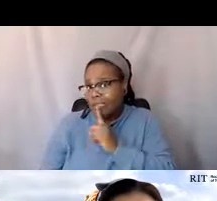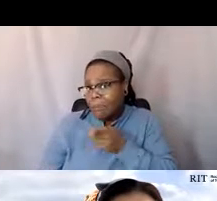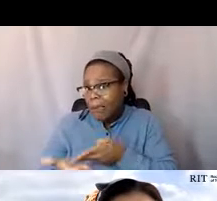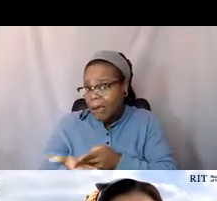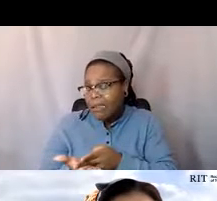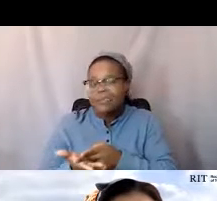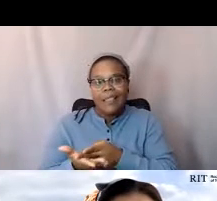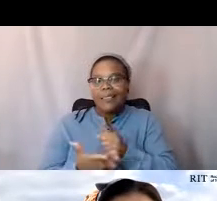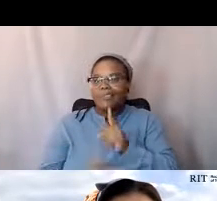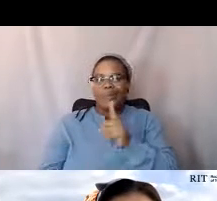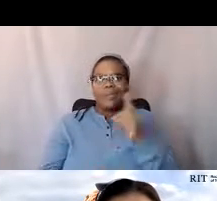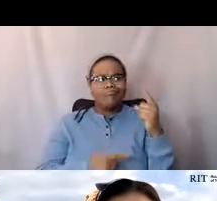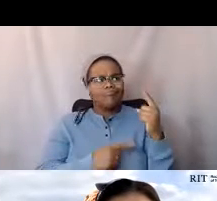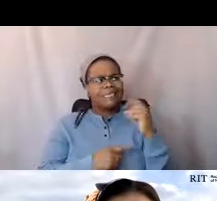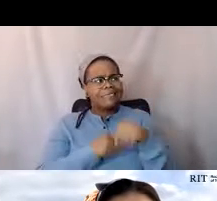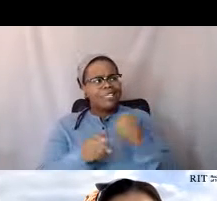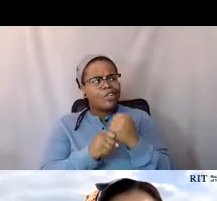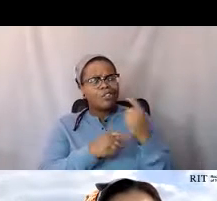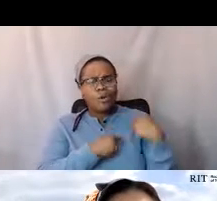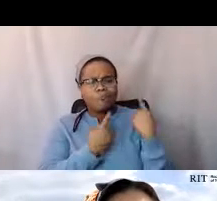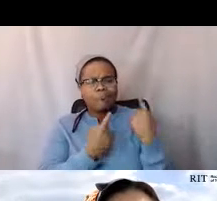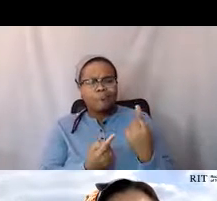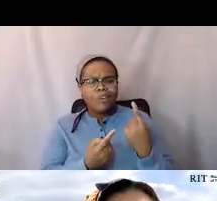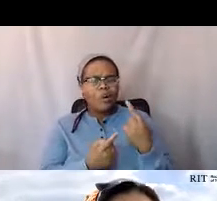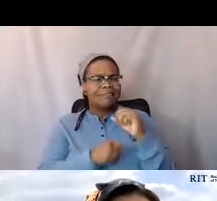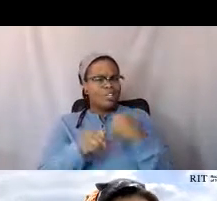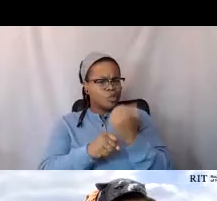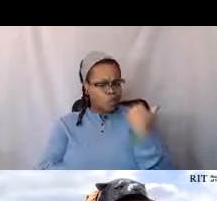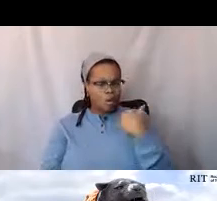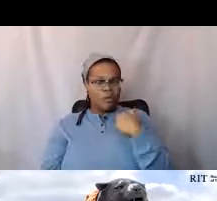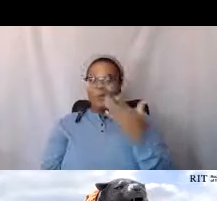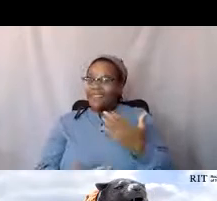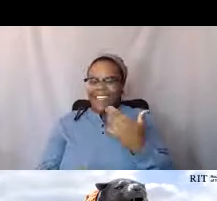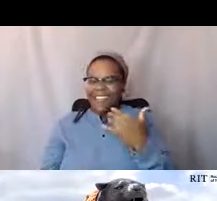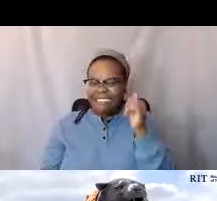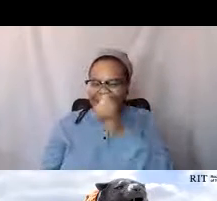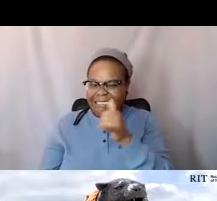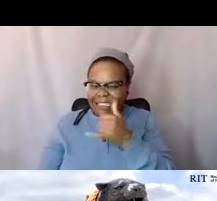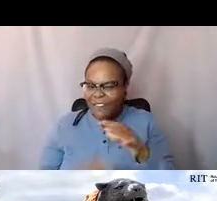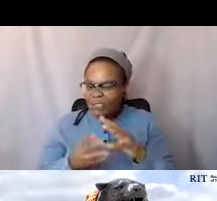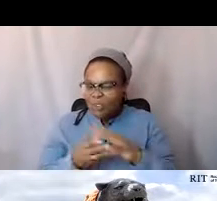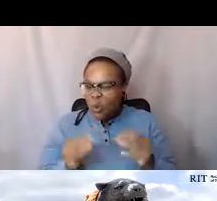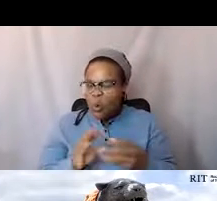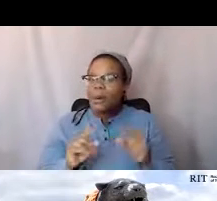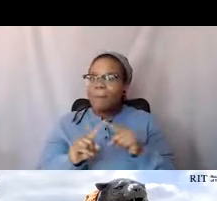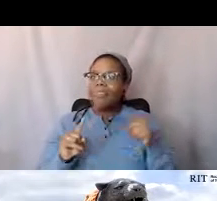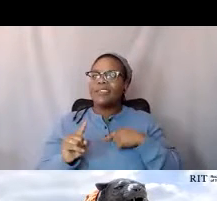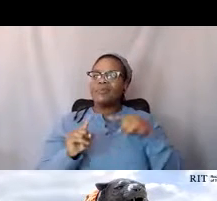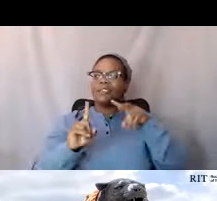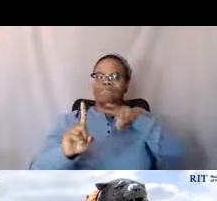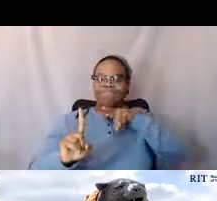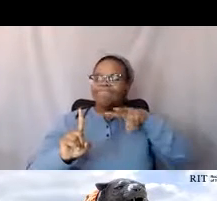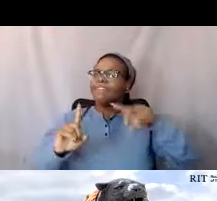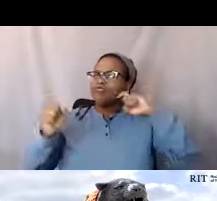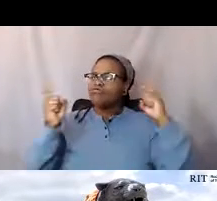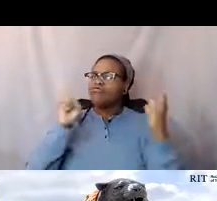happened actually 10 years ago, and you may think it's a silly story, but um, this was a turning point for me. So I